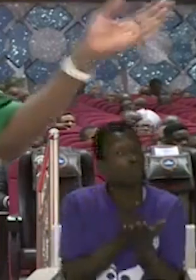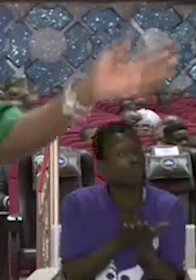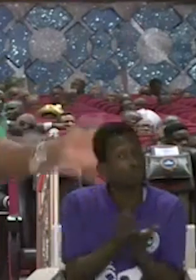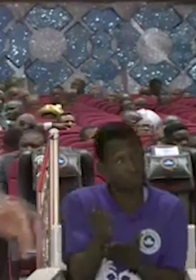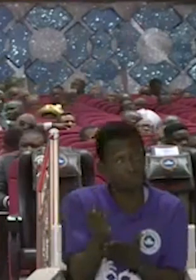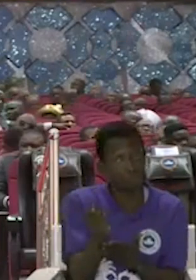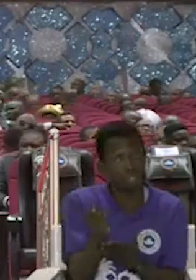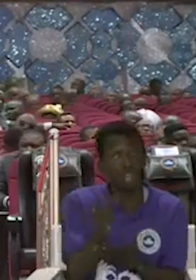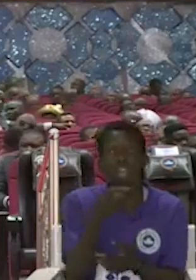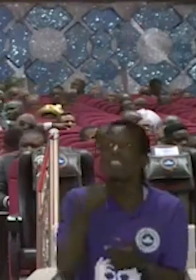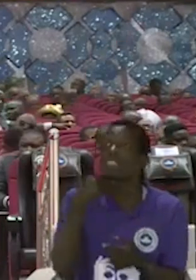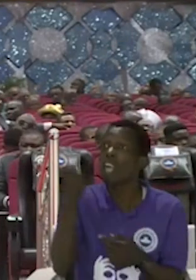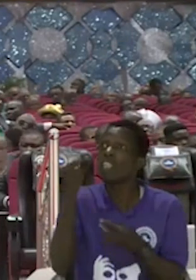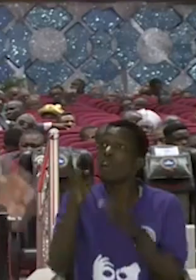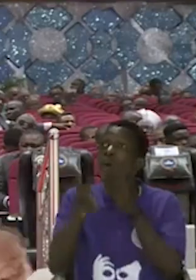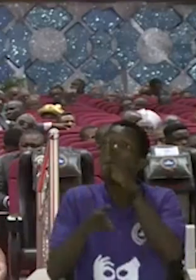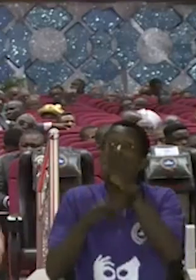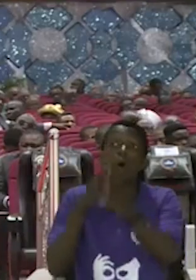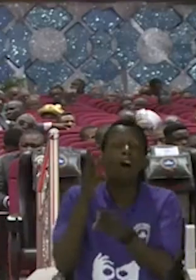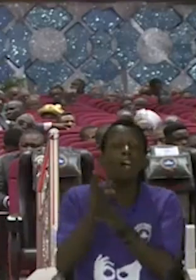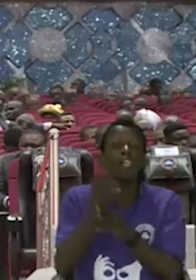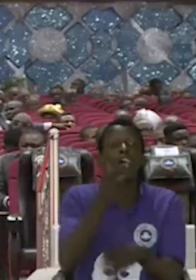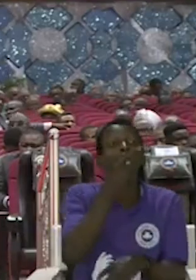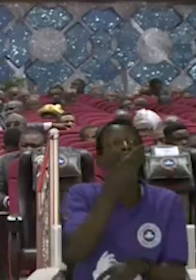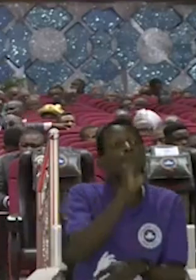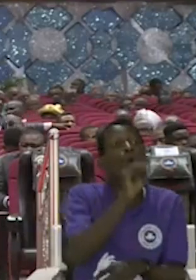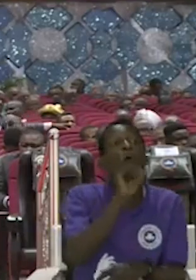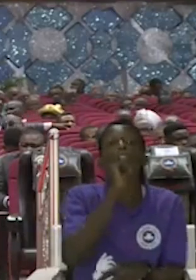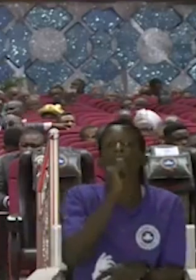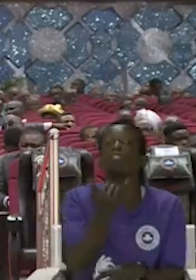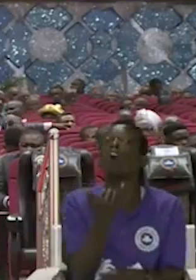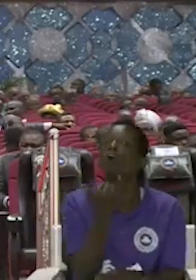Tell the world Adeboye is wrong. No problem.